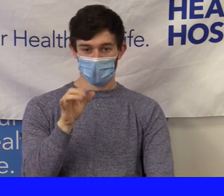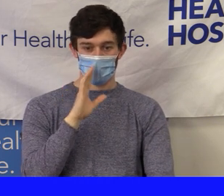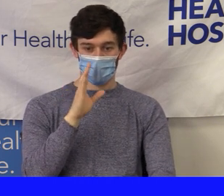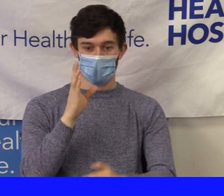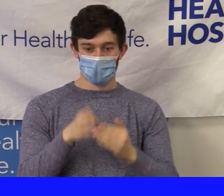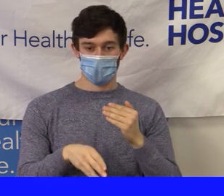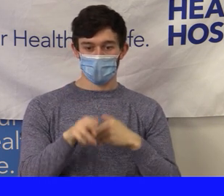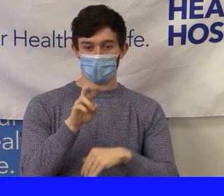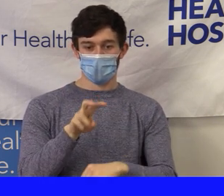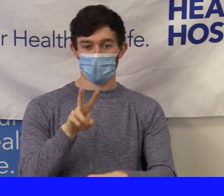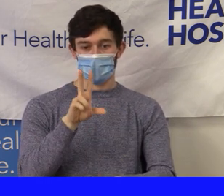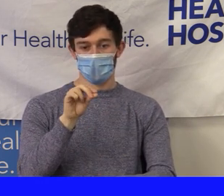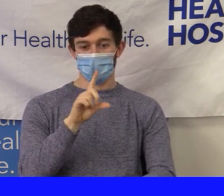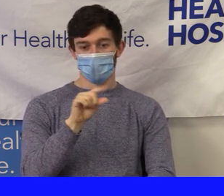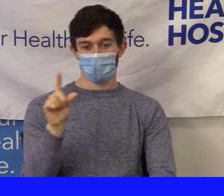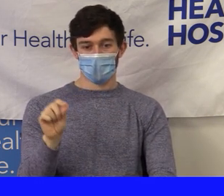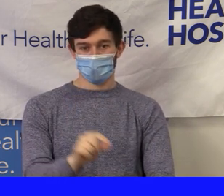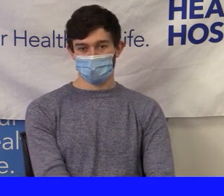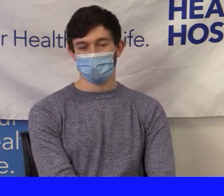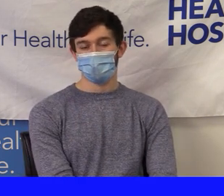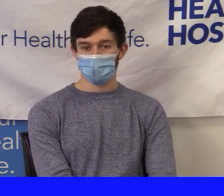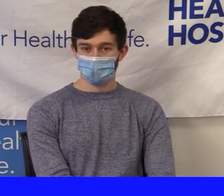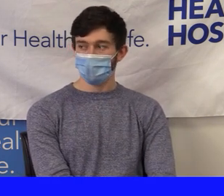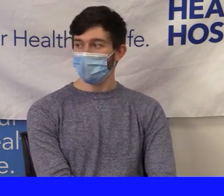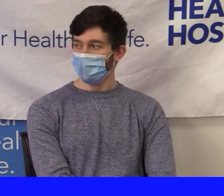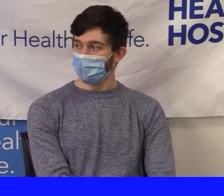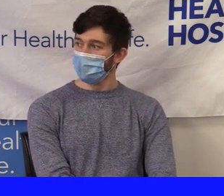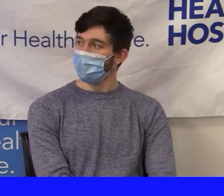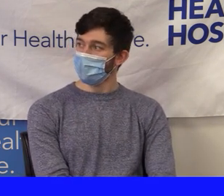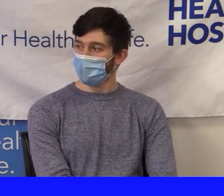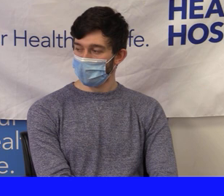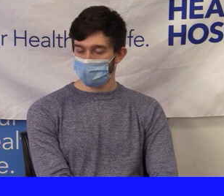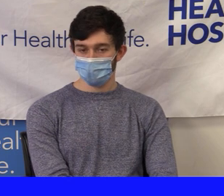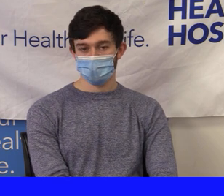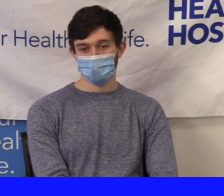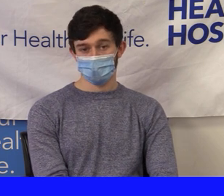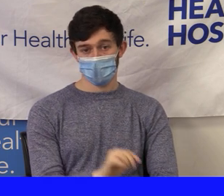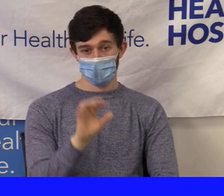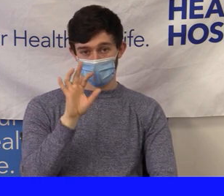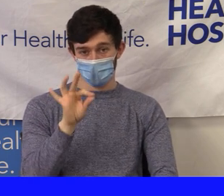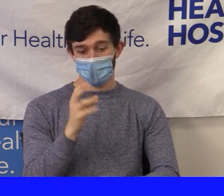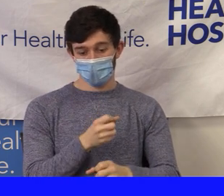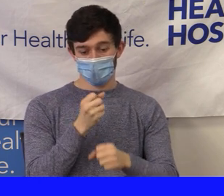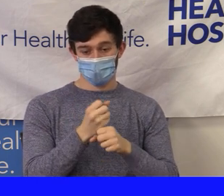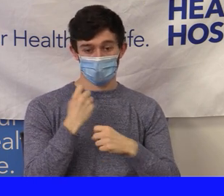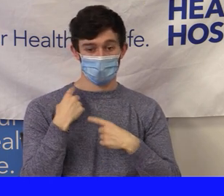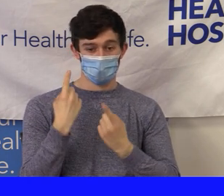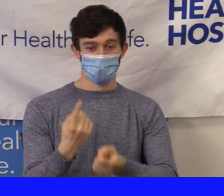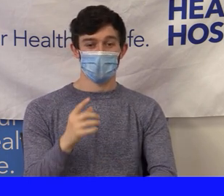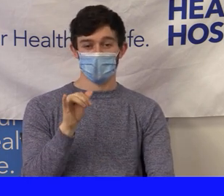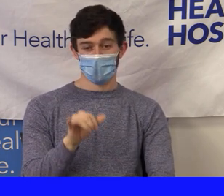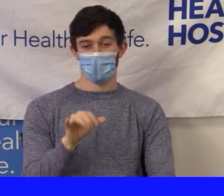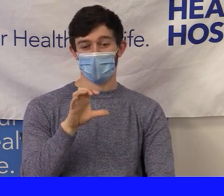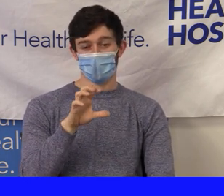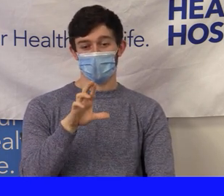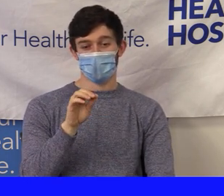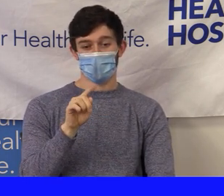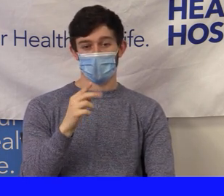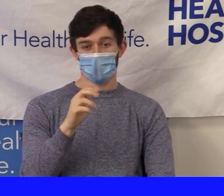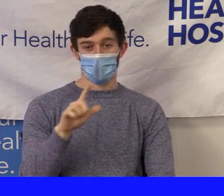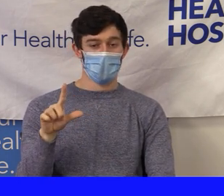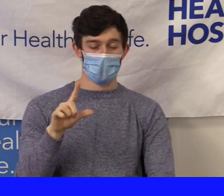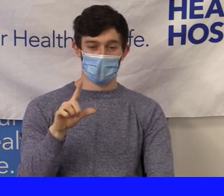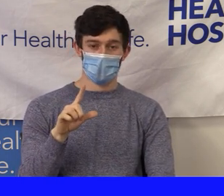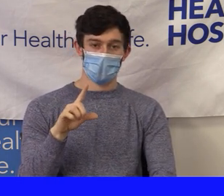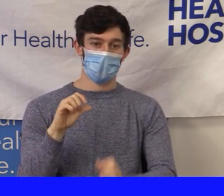ends November 30th of 2020. Over the last 9 years, Grothal, in concert with